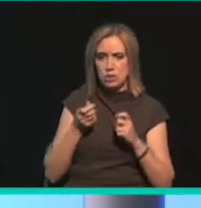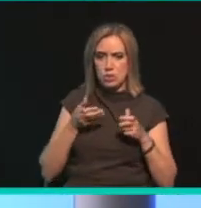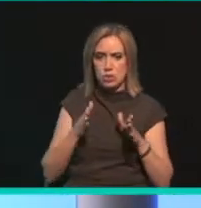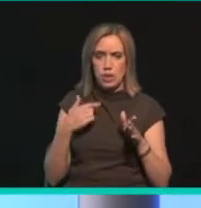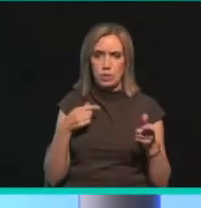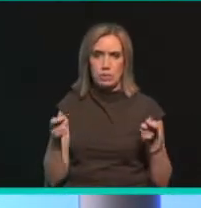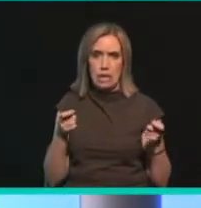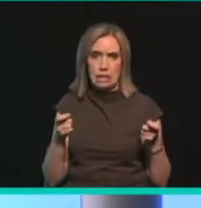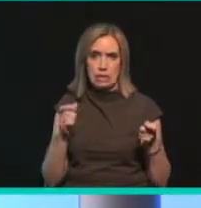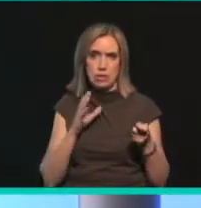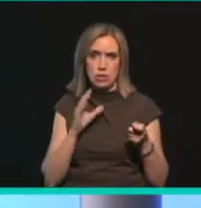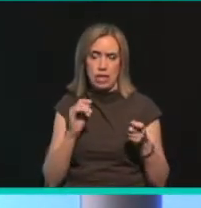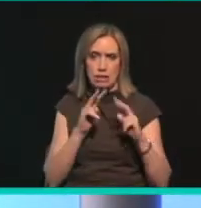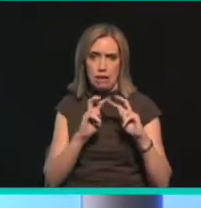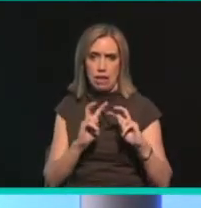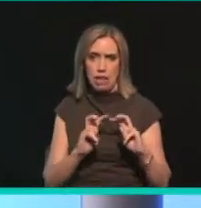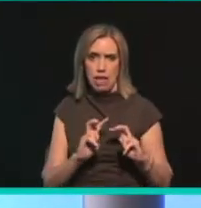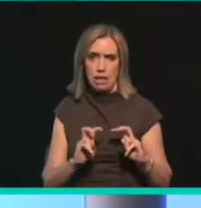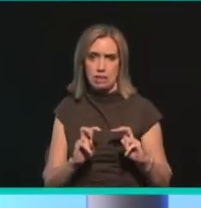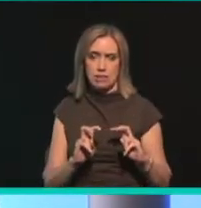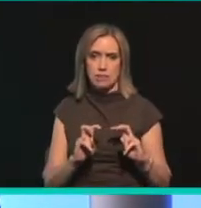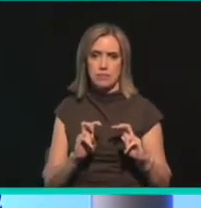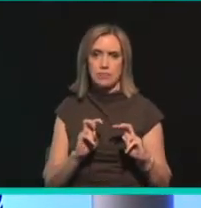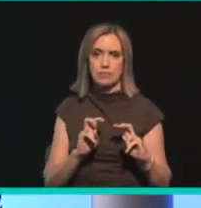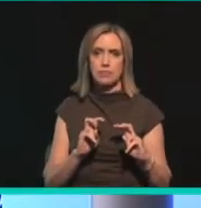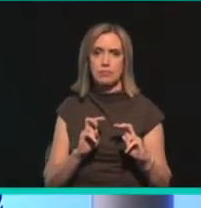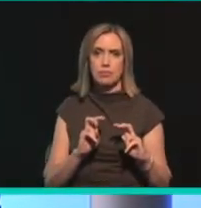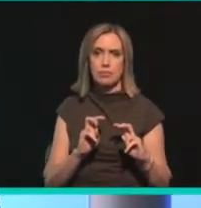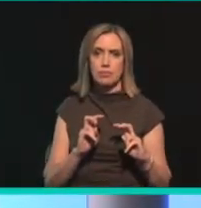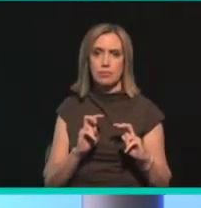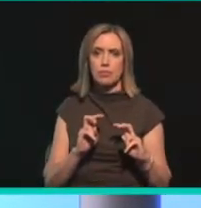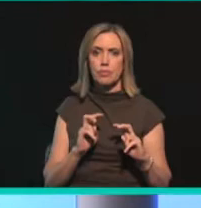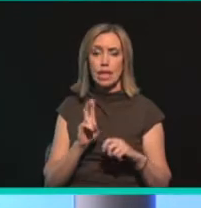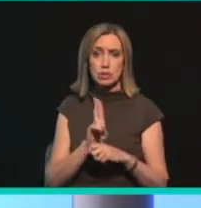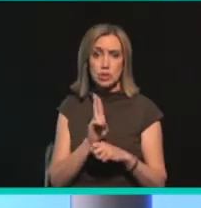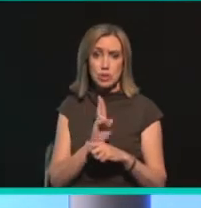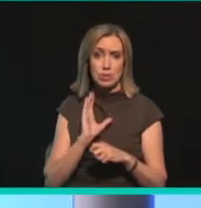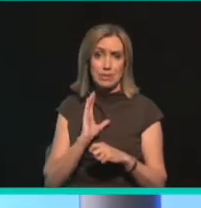manage, analyze, view, and leverage our data.